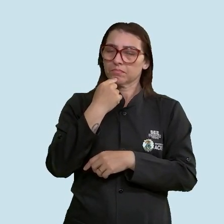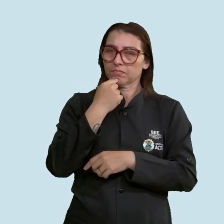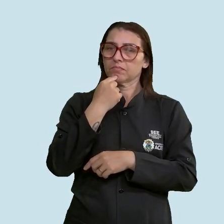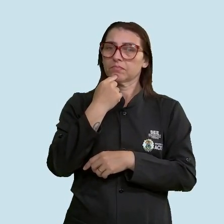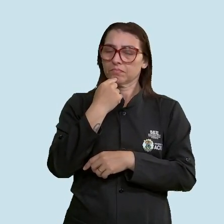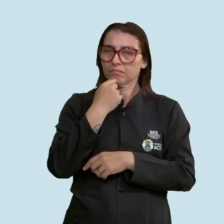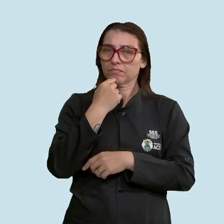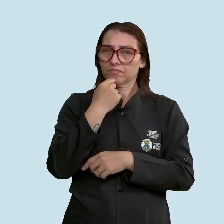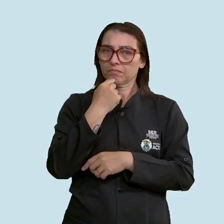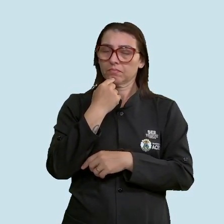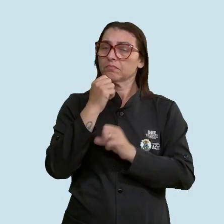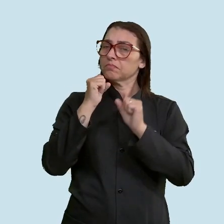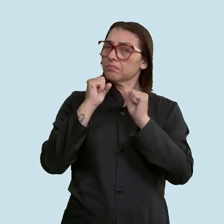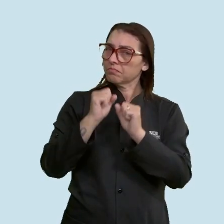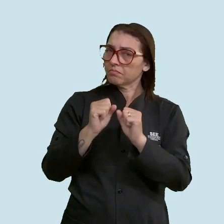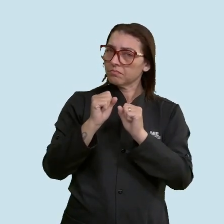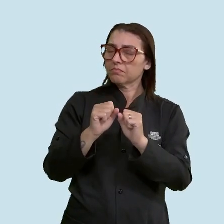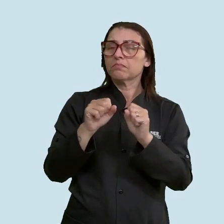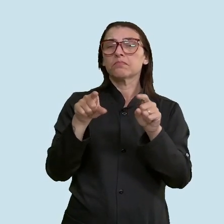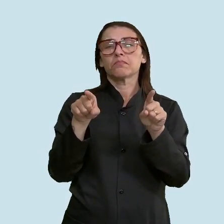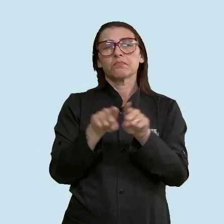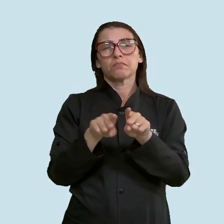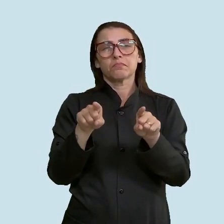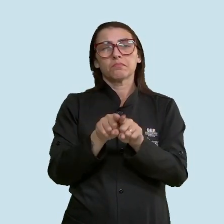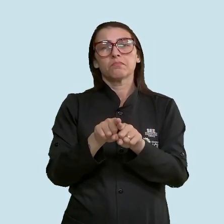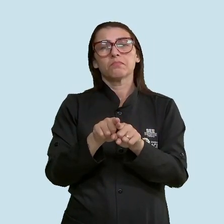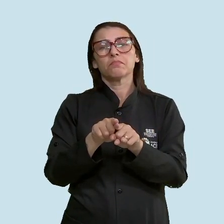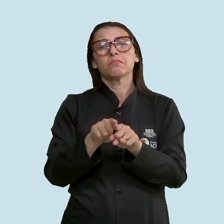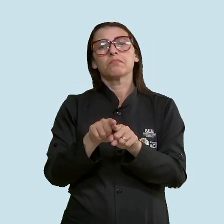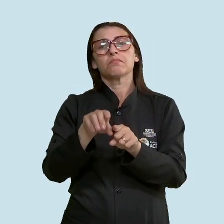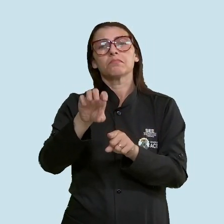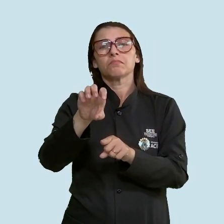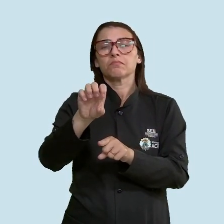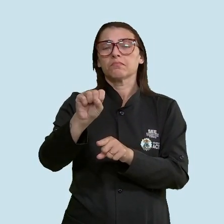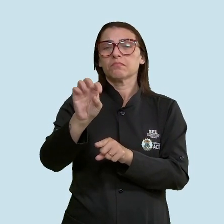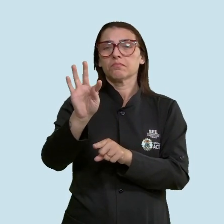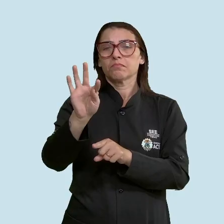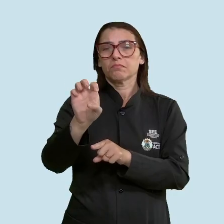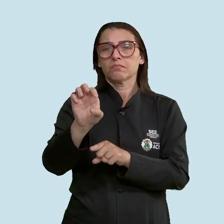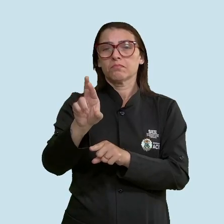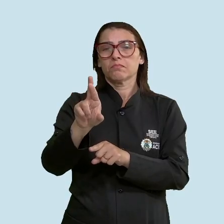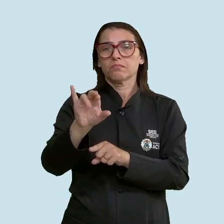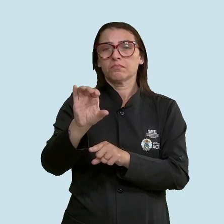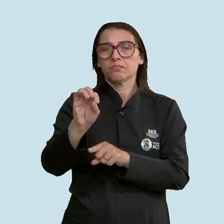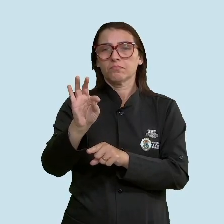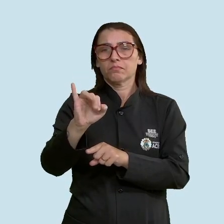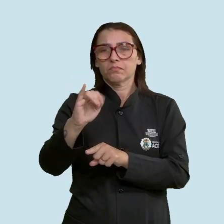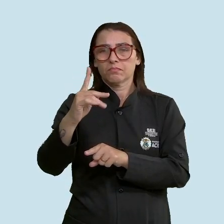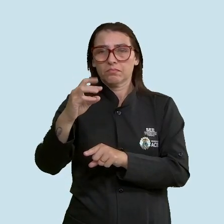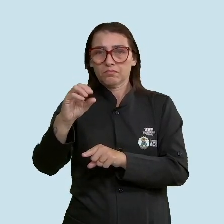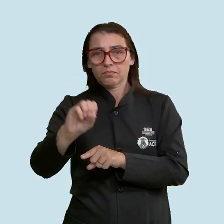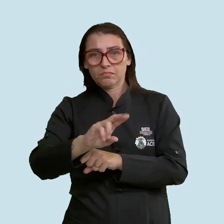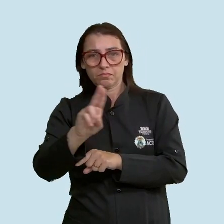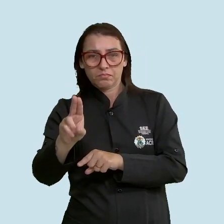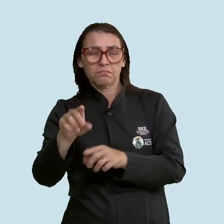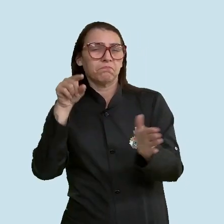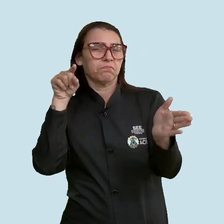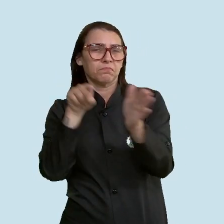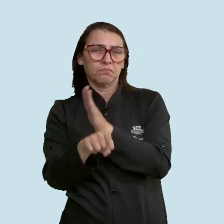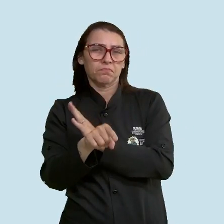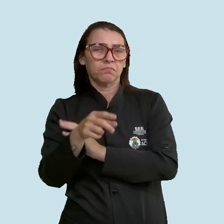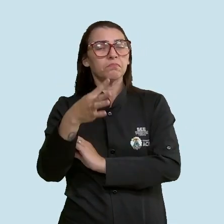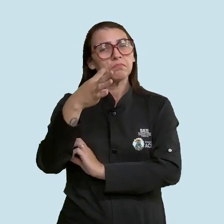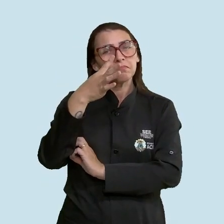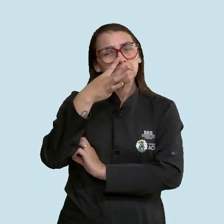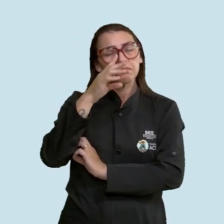performance, podem reforçar estereótipos ou questioná-los. E esse de Beyoncé, vou deixar você primeiro